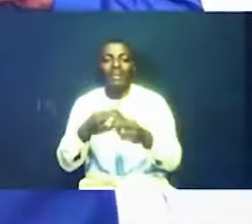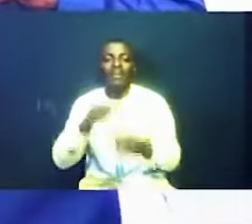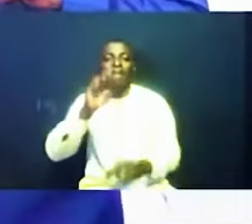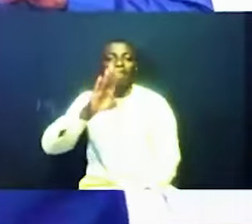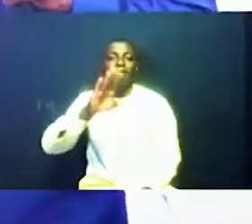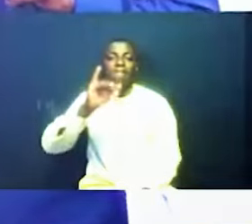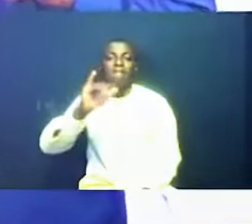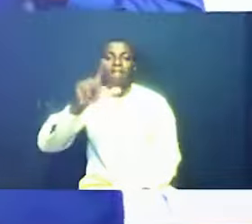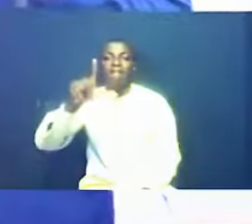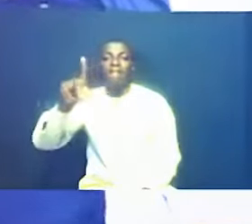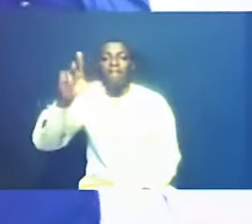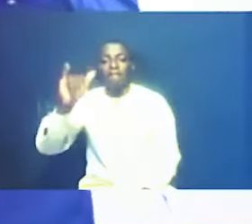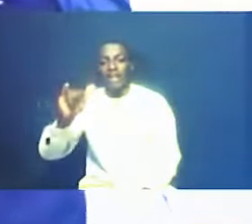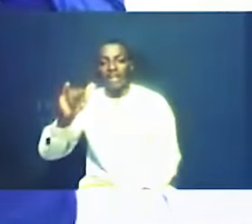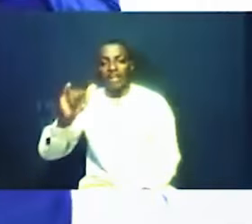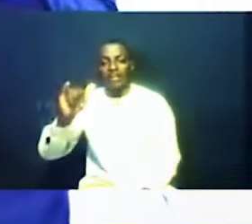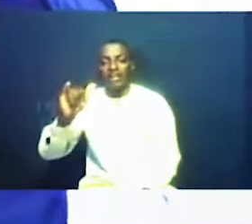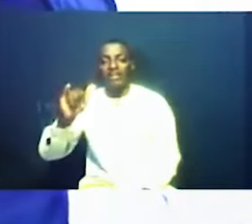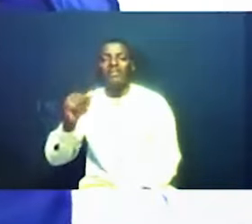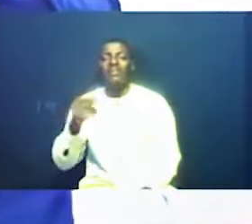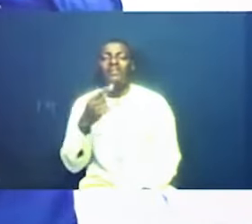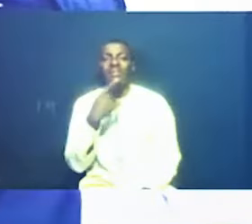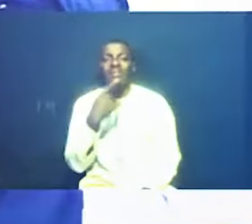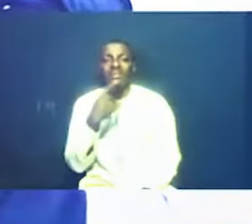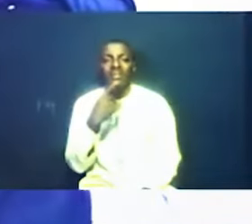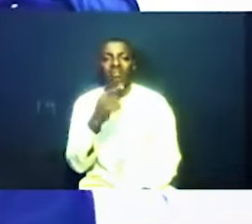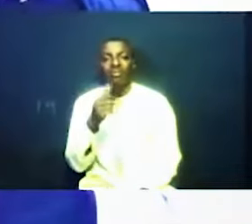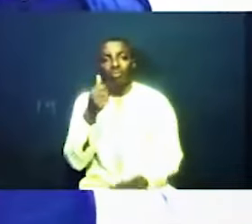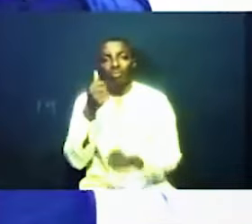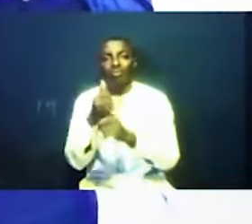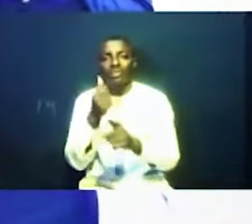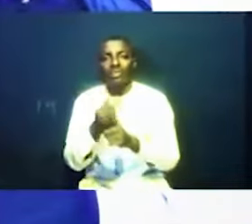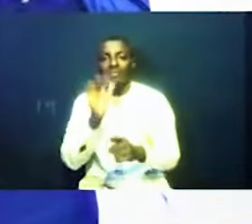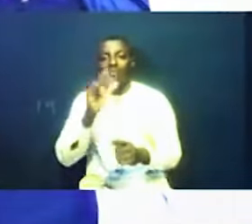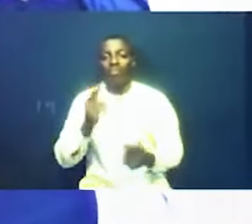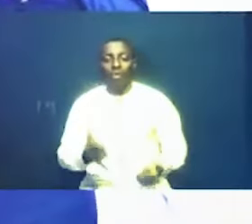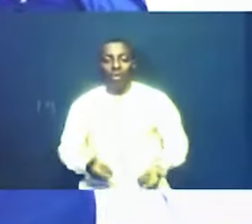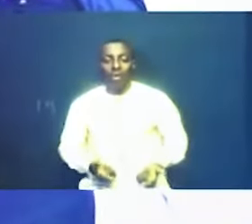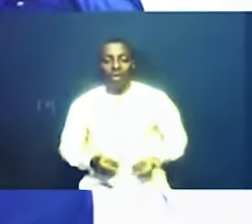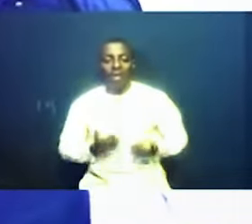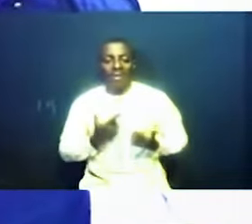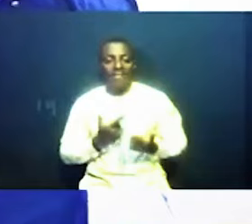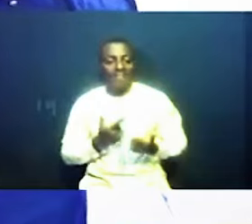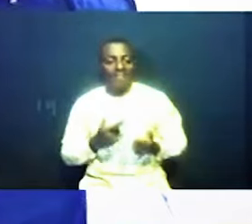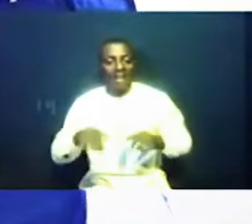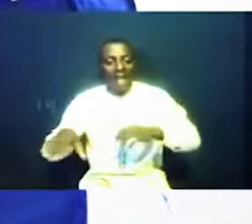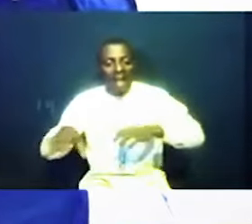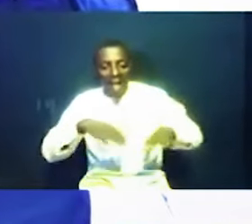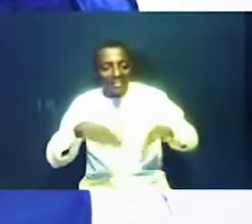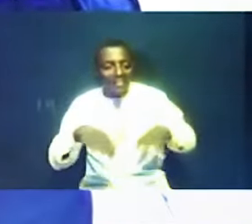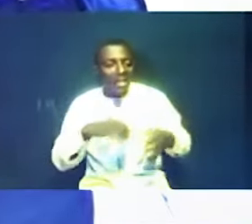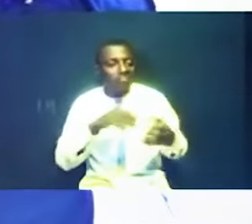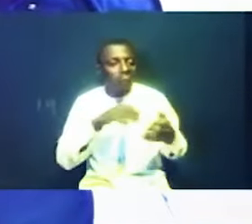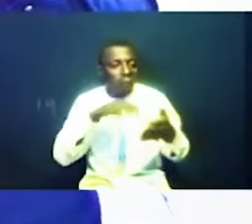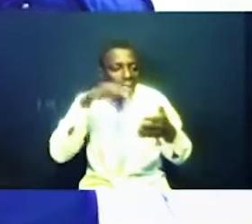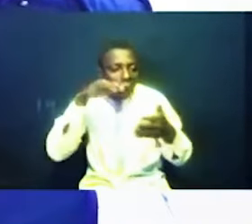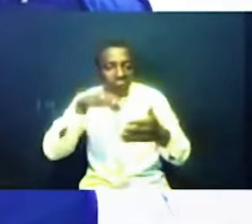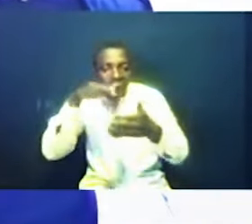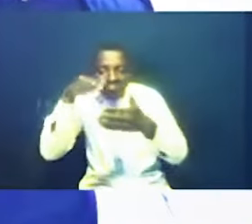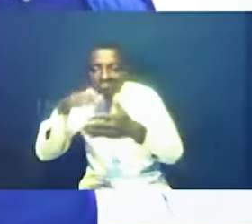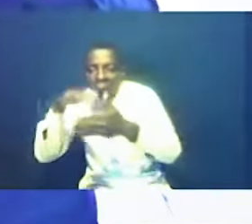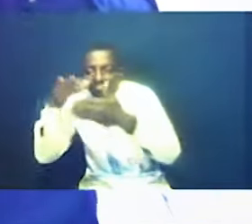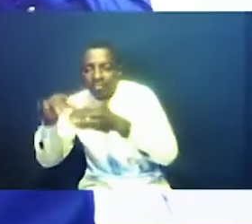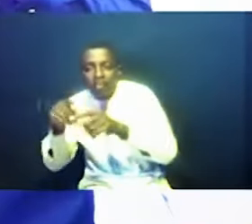says, be attractive and winsome, but do not compromise your conviction for the sake of